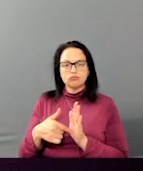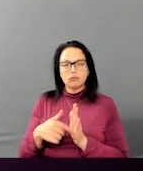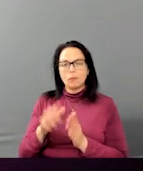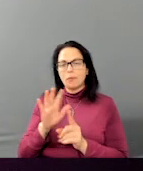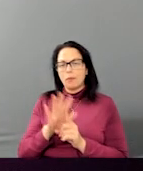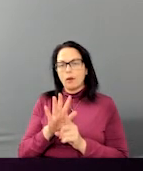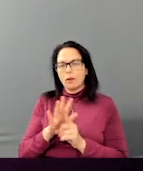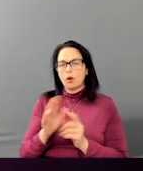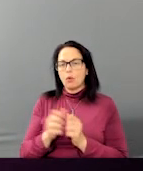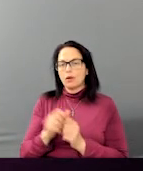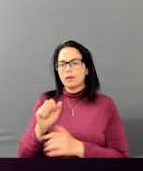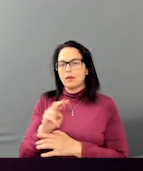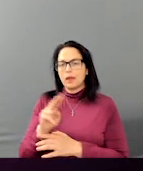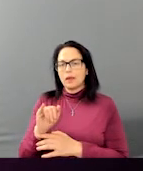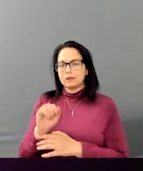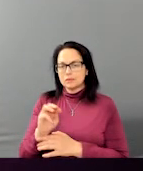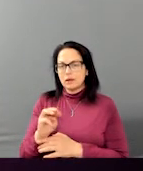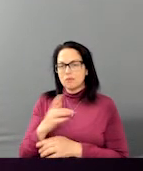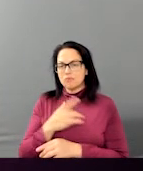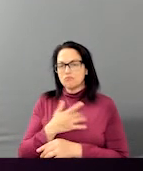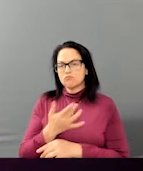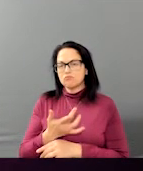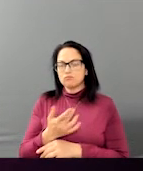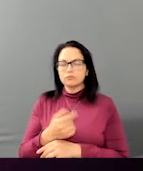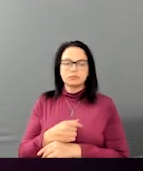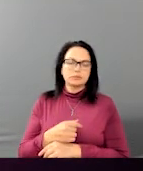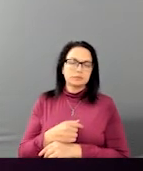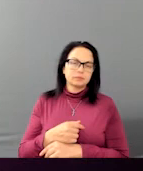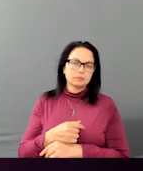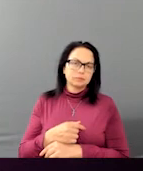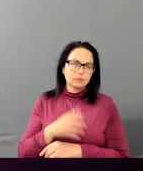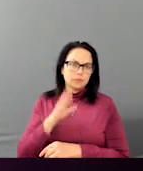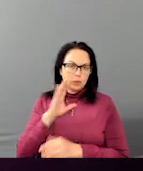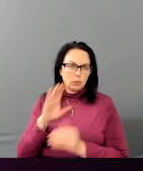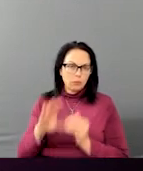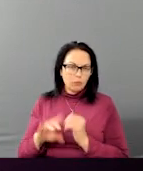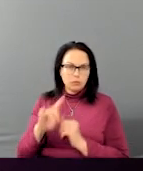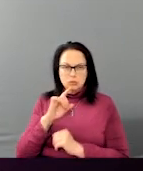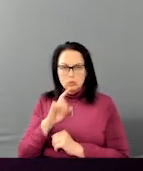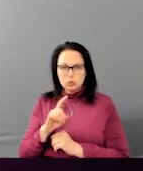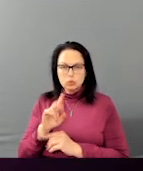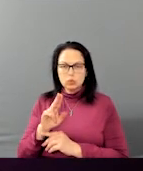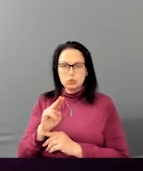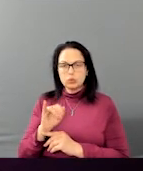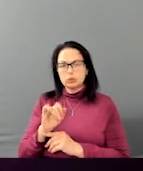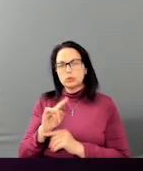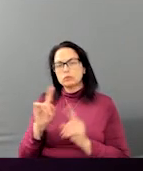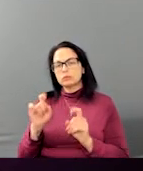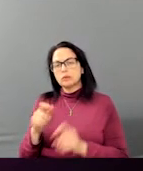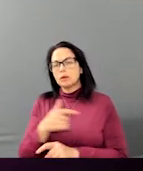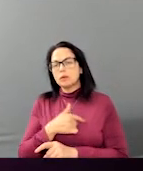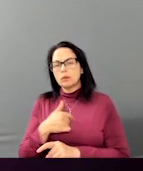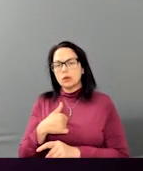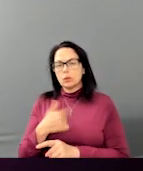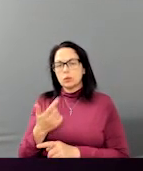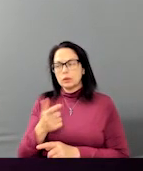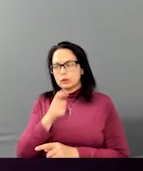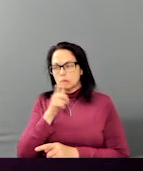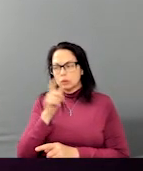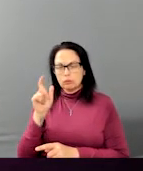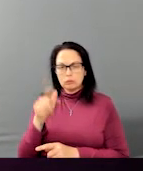popular with Enzyme, right? It kind of forces true unit testing because we don't have to care how text